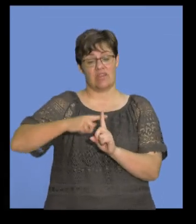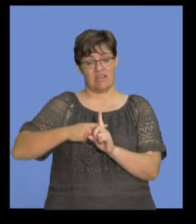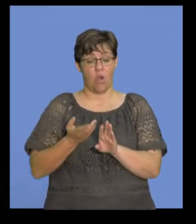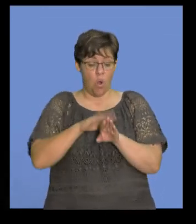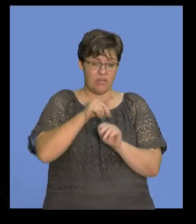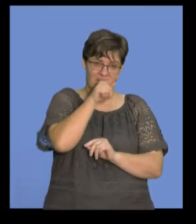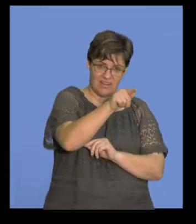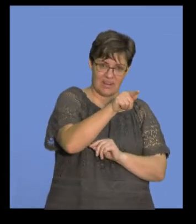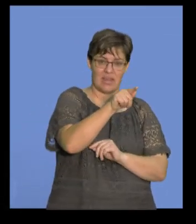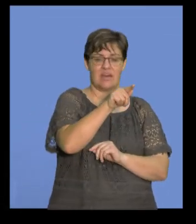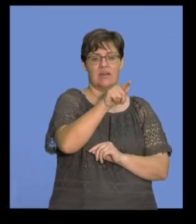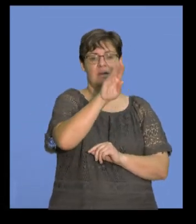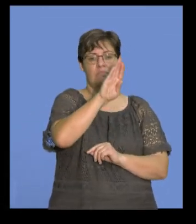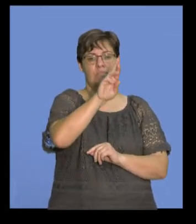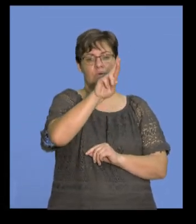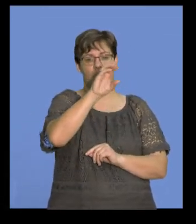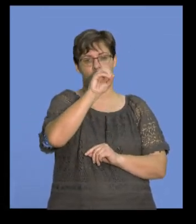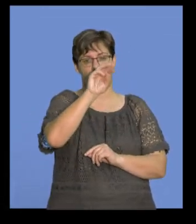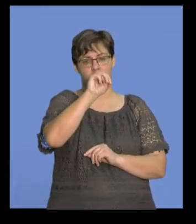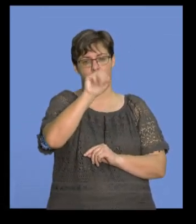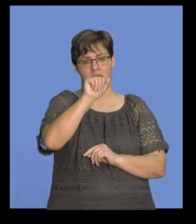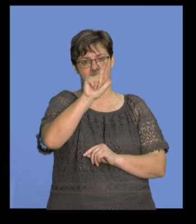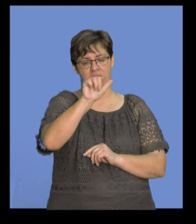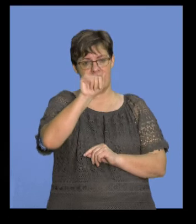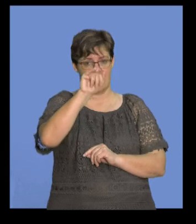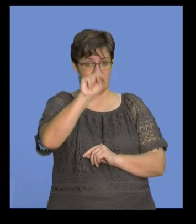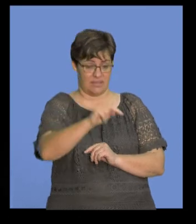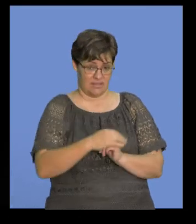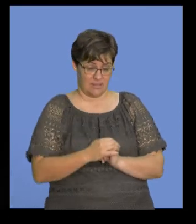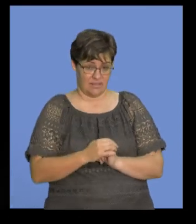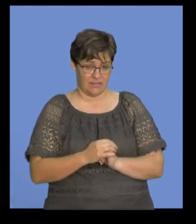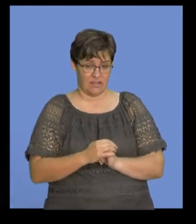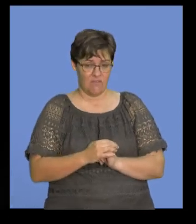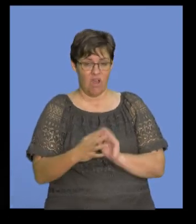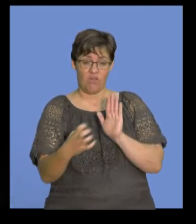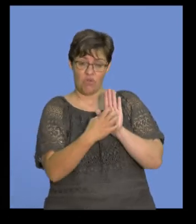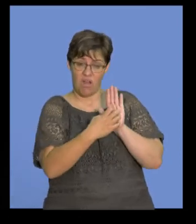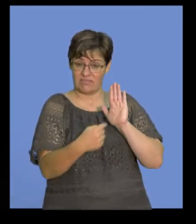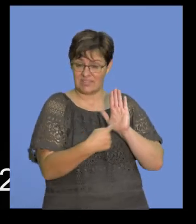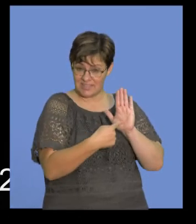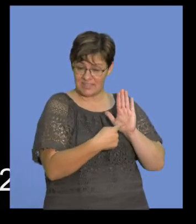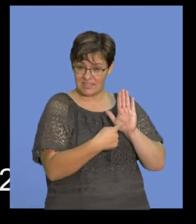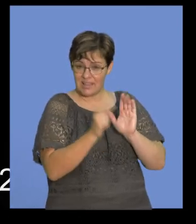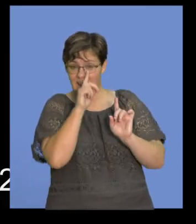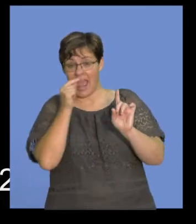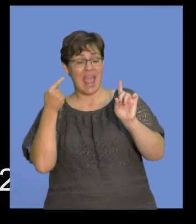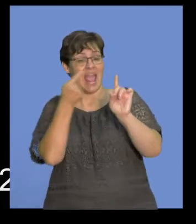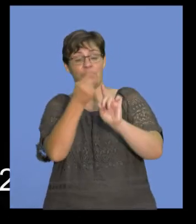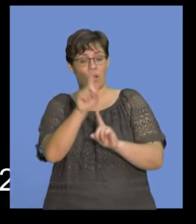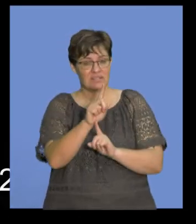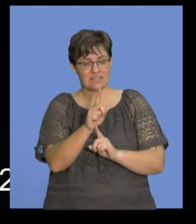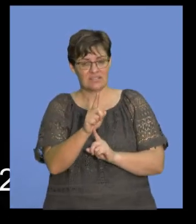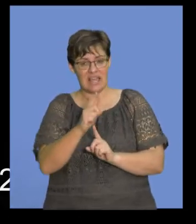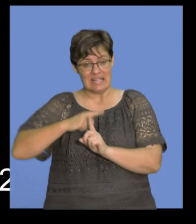of temperature on the enzyme bromelain. So when we go to that graph, essentially the